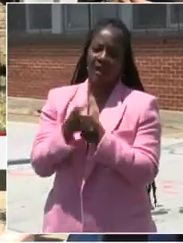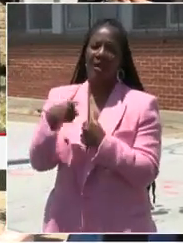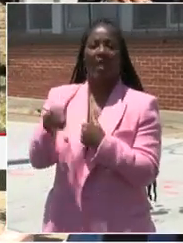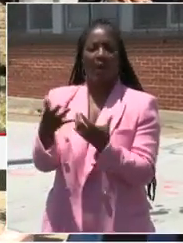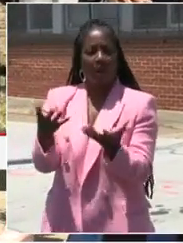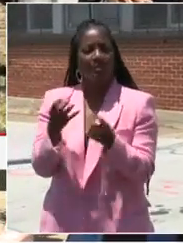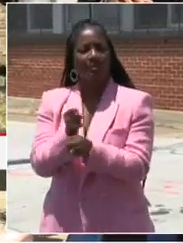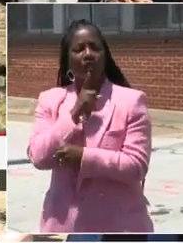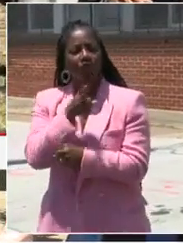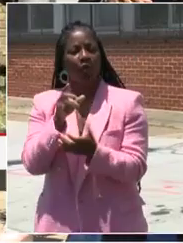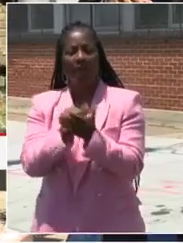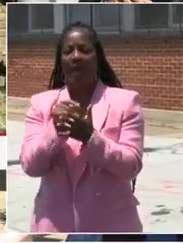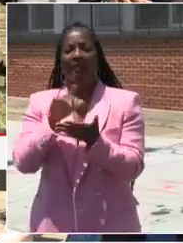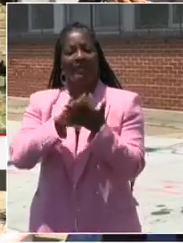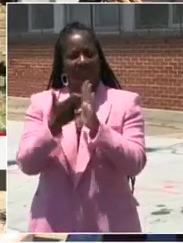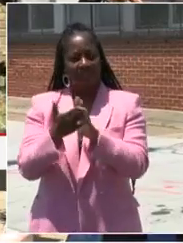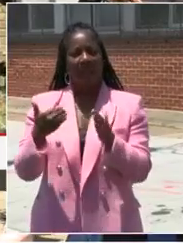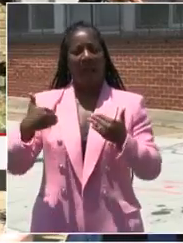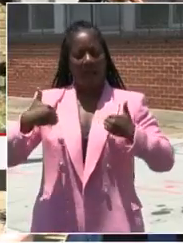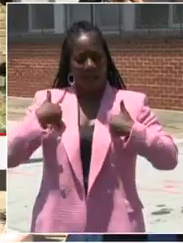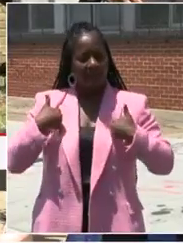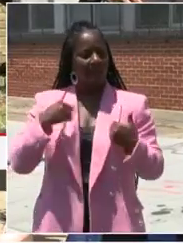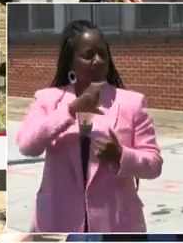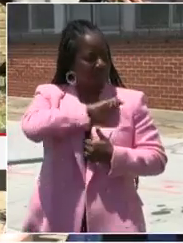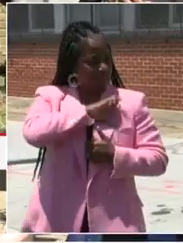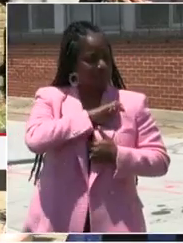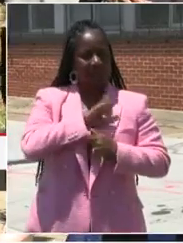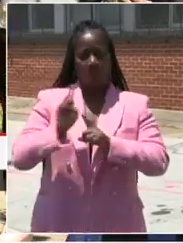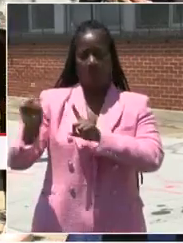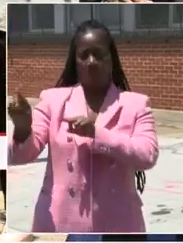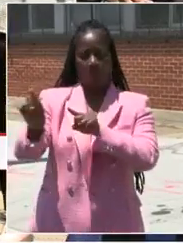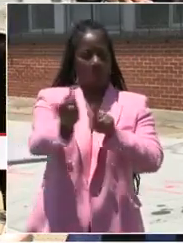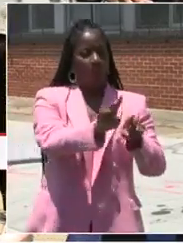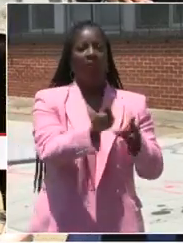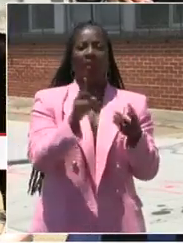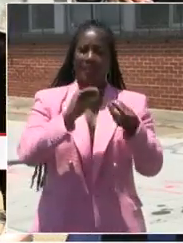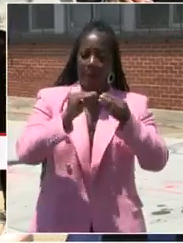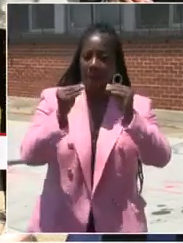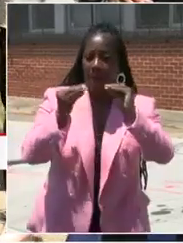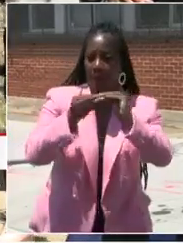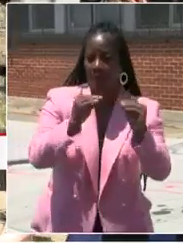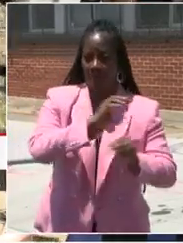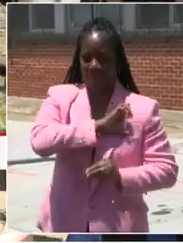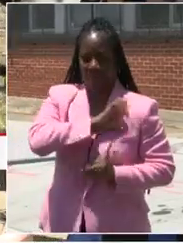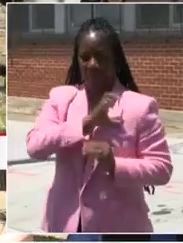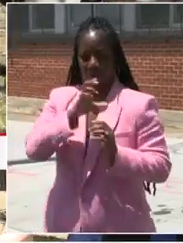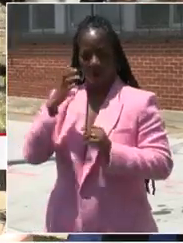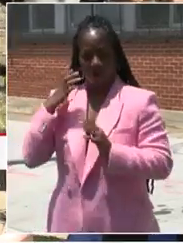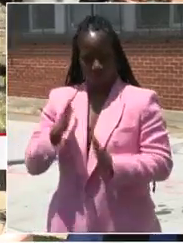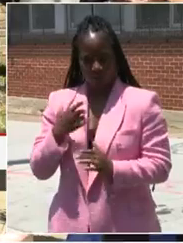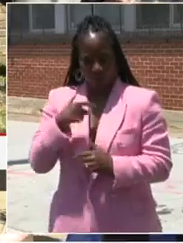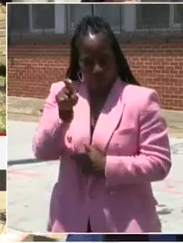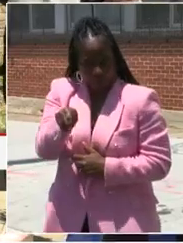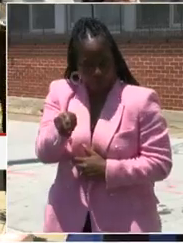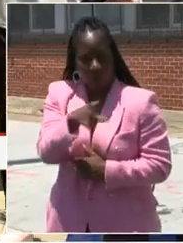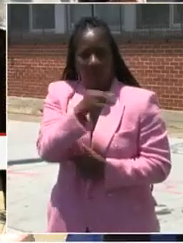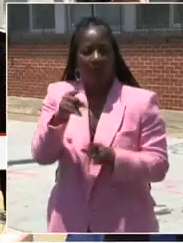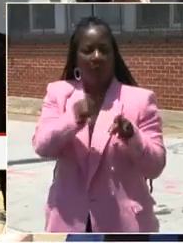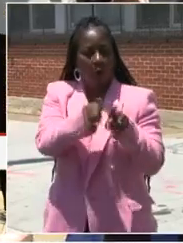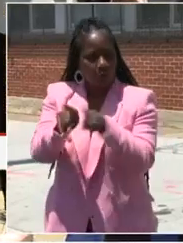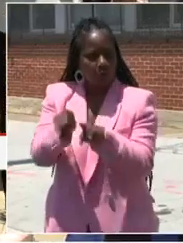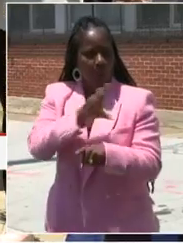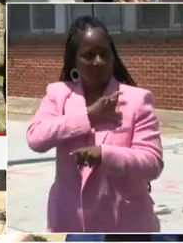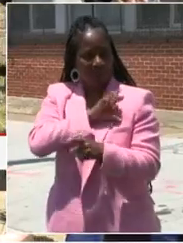make sure that the city has the police, the number of police officers that they need, and that police are